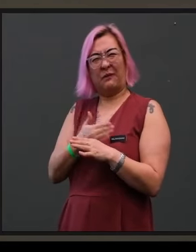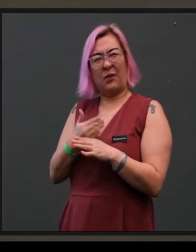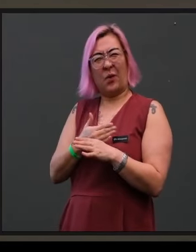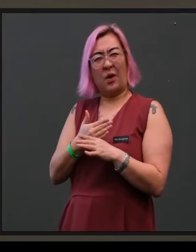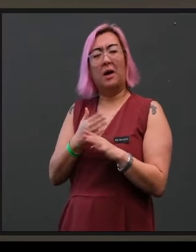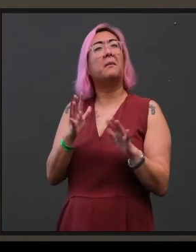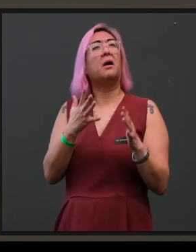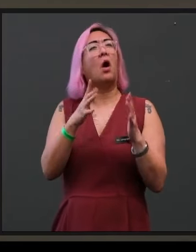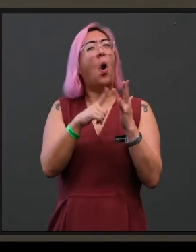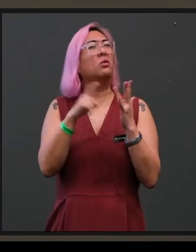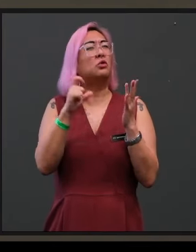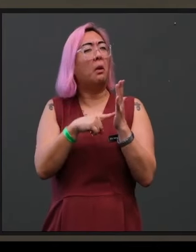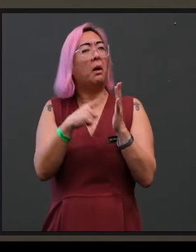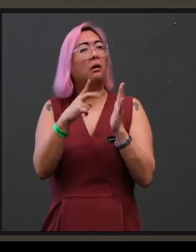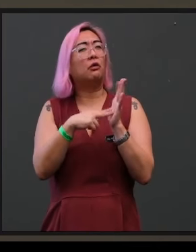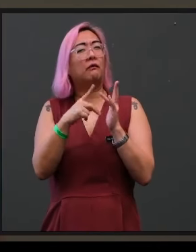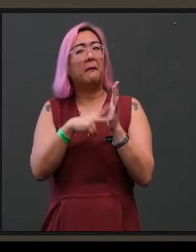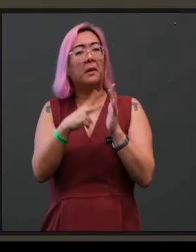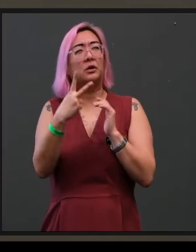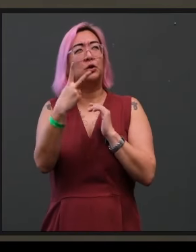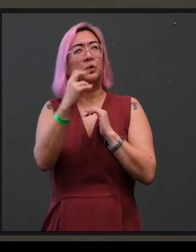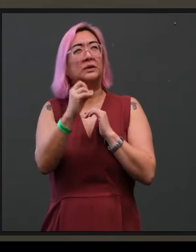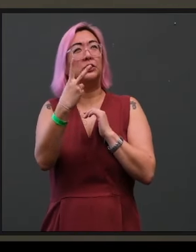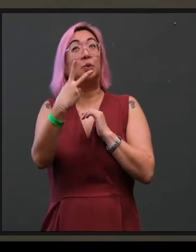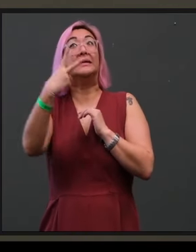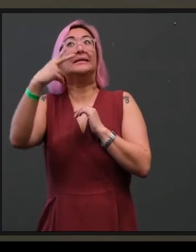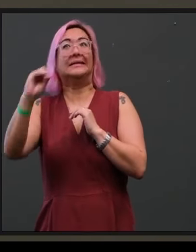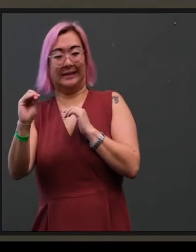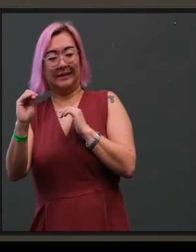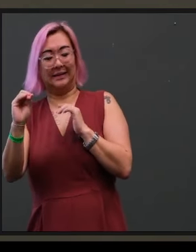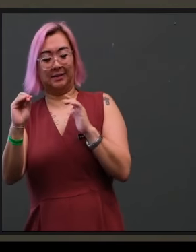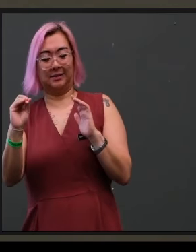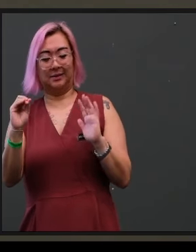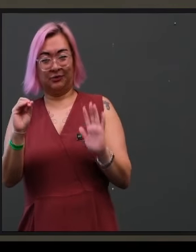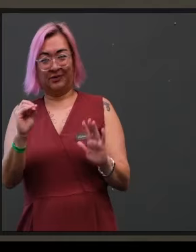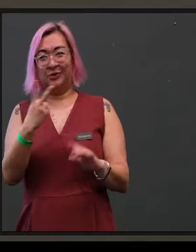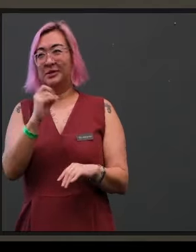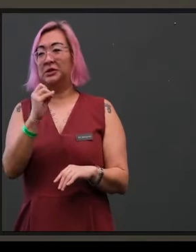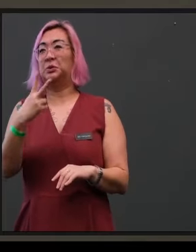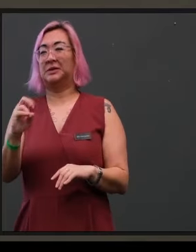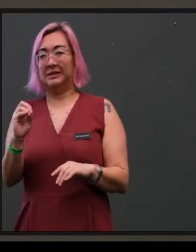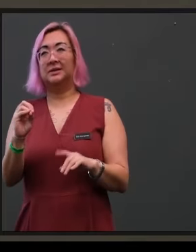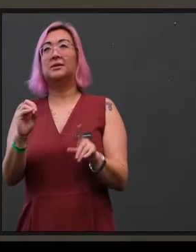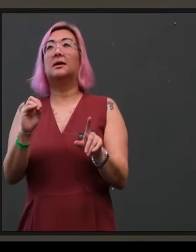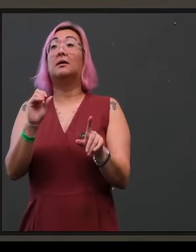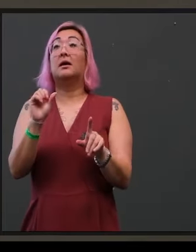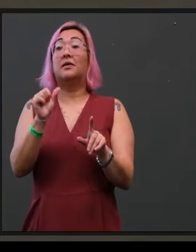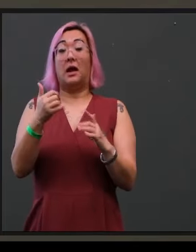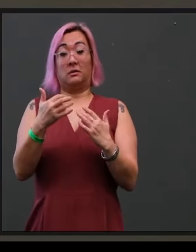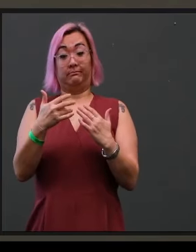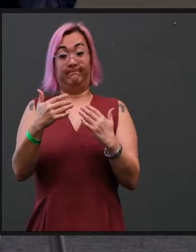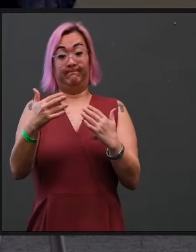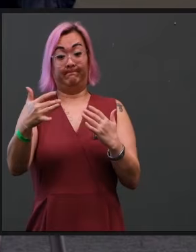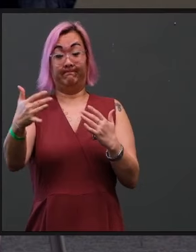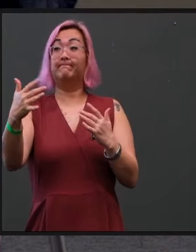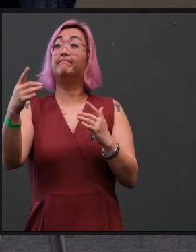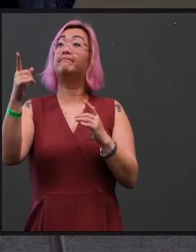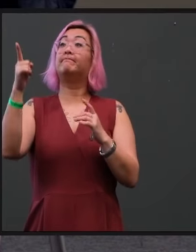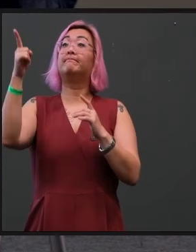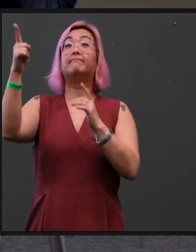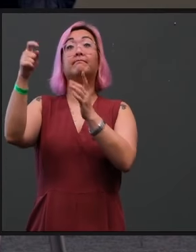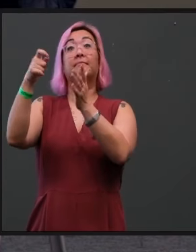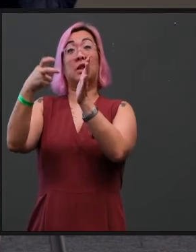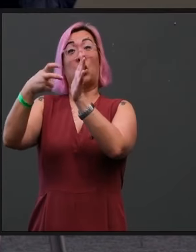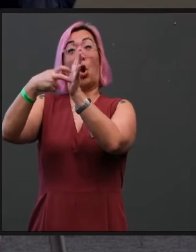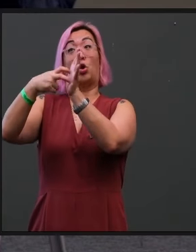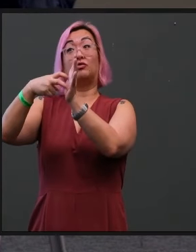November 2020. Yes. And then and then I signed a publishing contract like 4 or 5